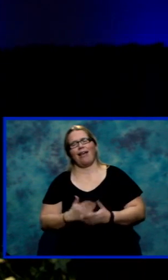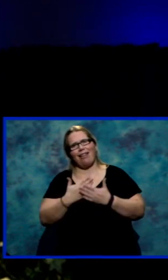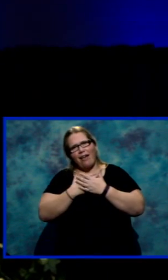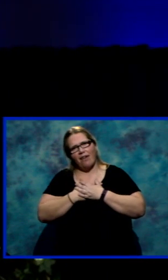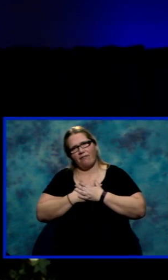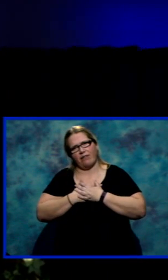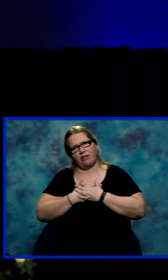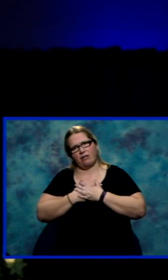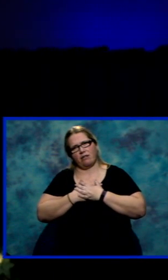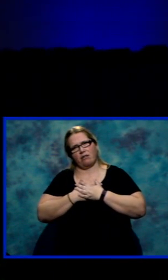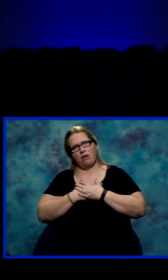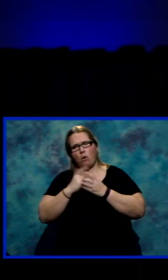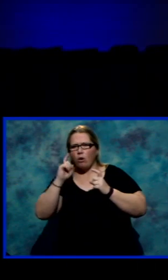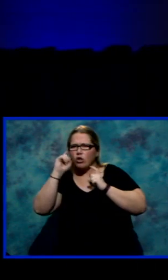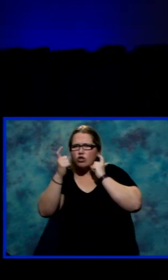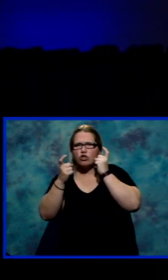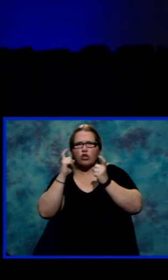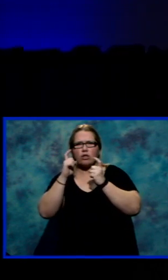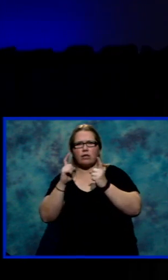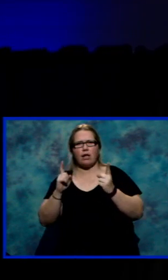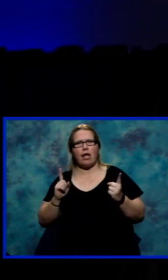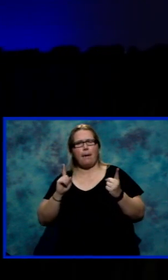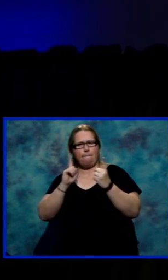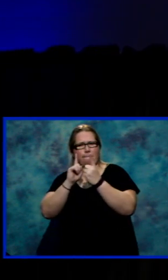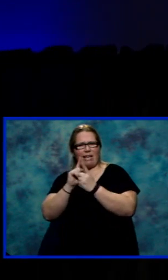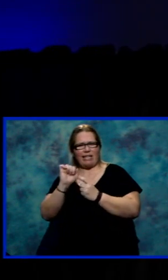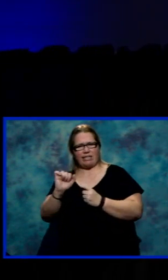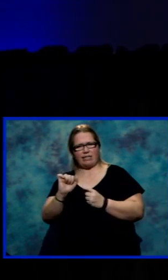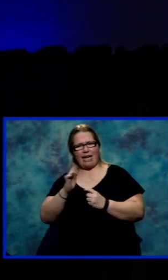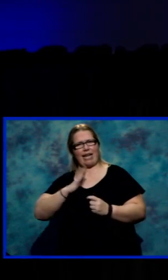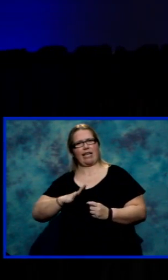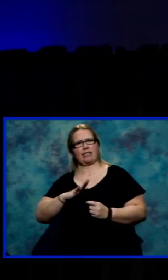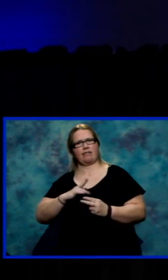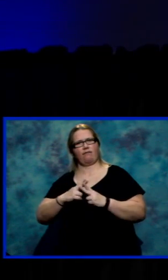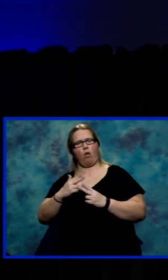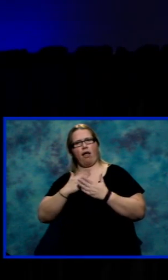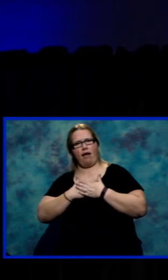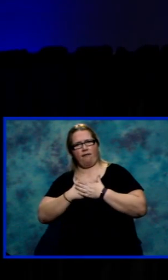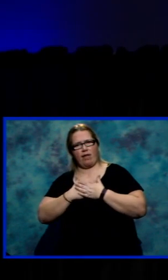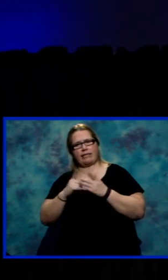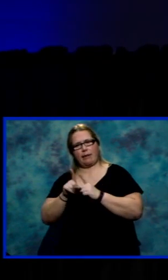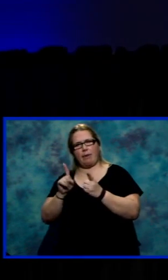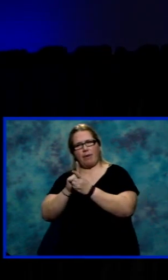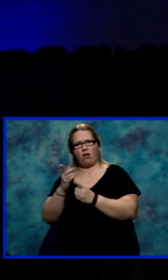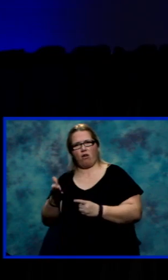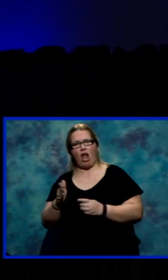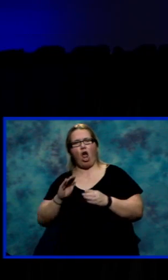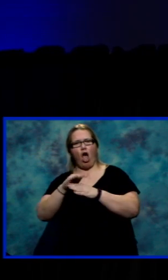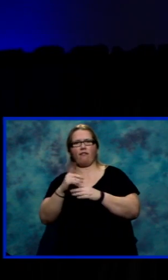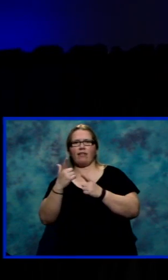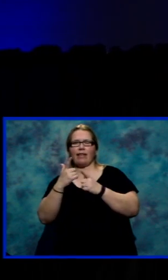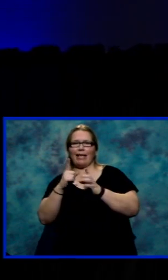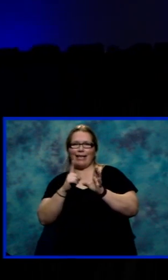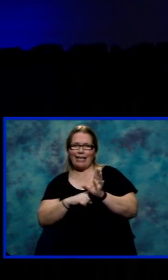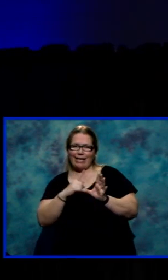love, concern, met his love needs as he had met hers, and over the years, Leah